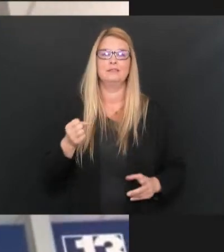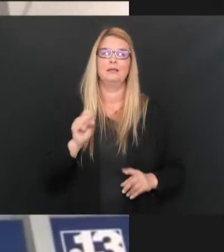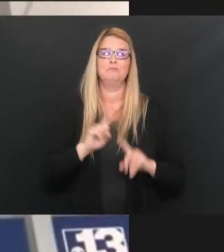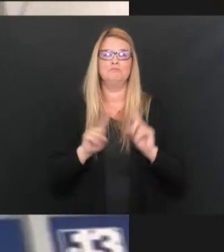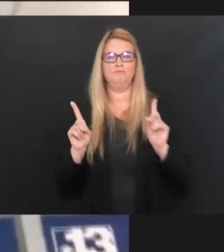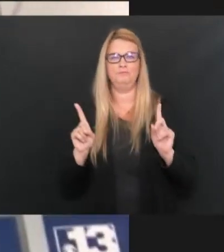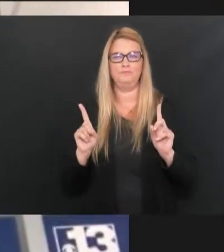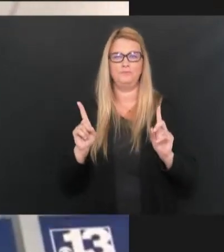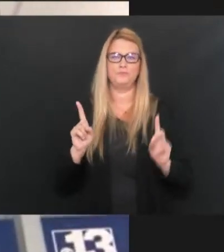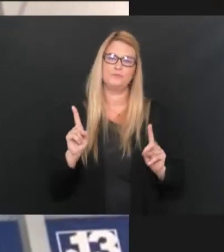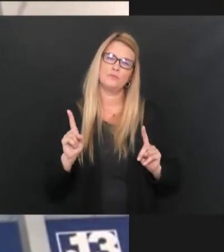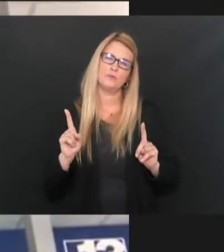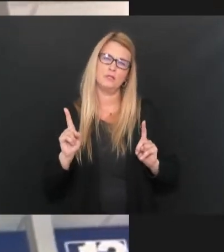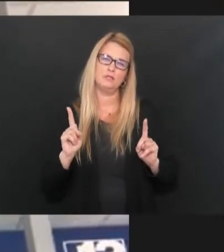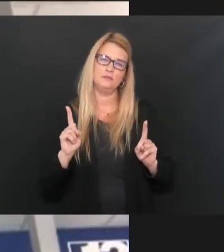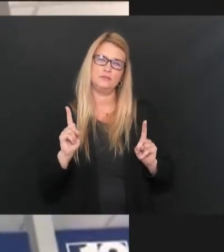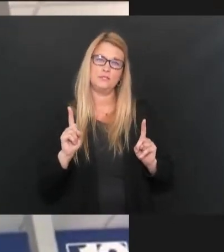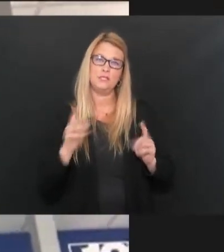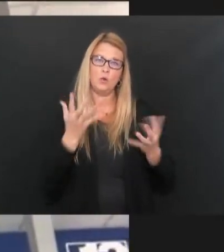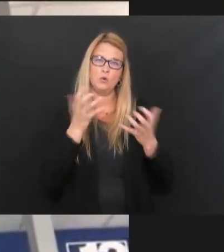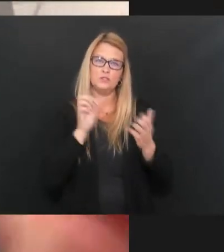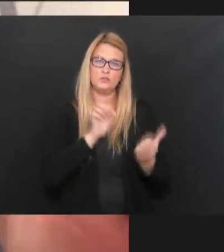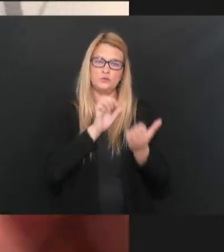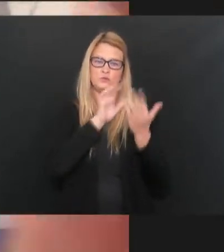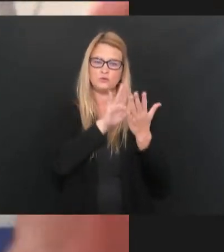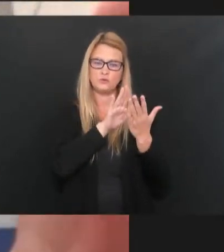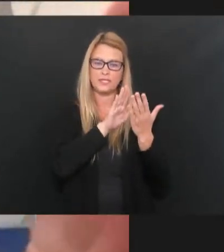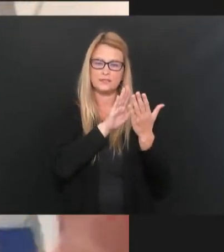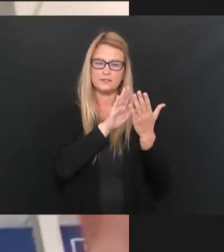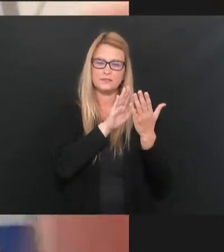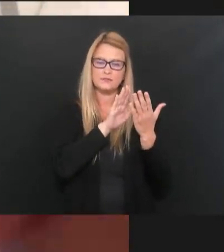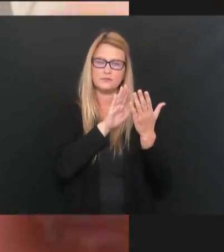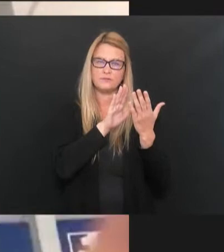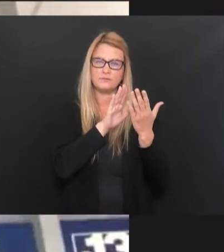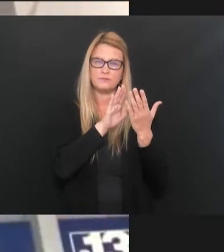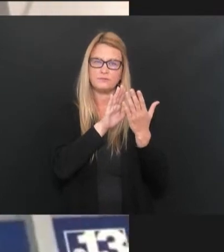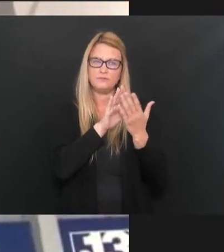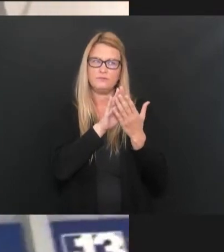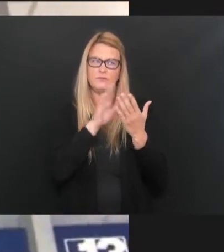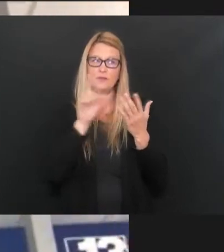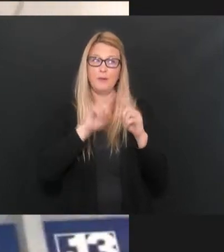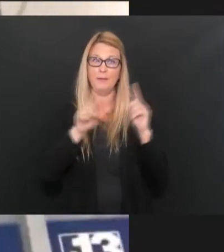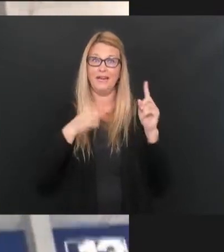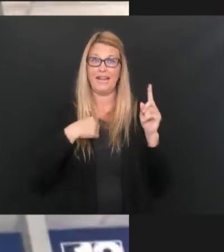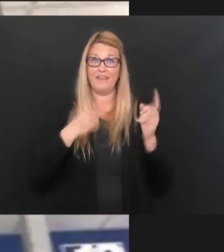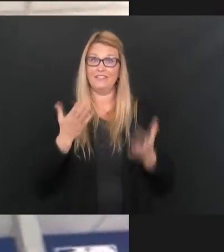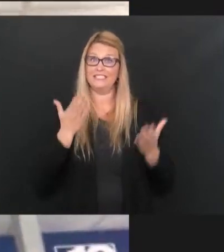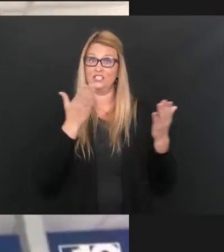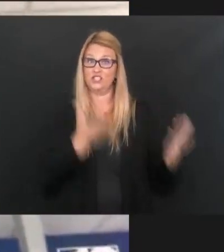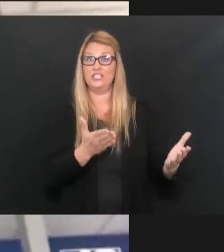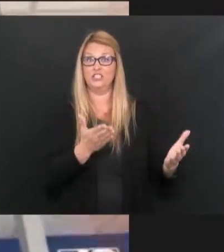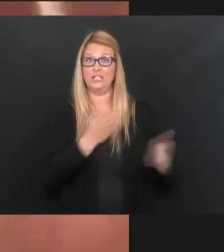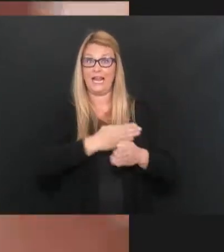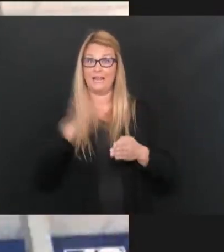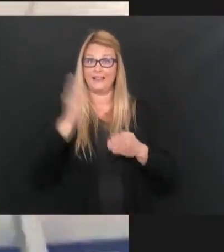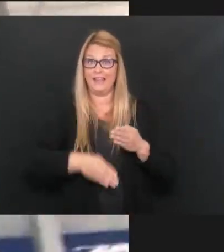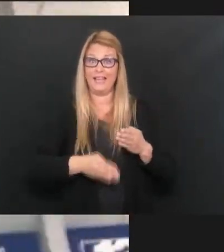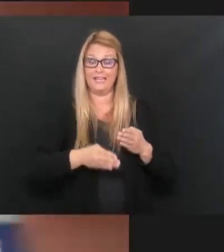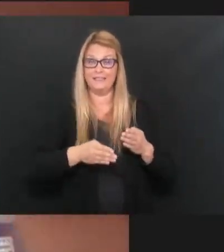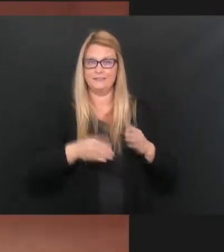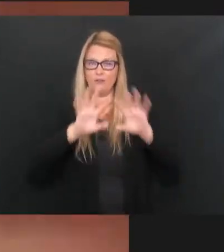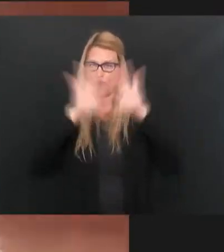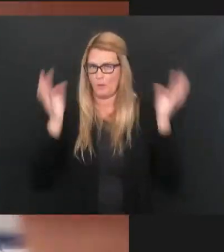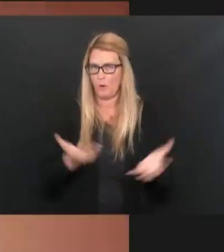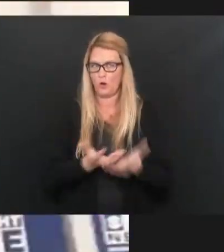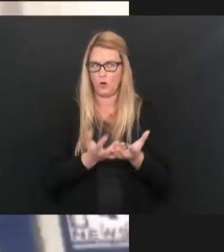but I'd like you to address the individual case, but I have a suggestion at the end of this more global question.